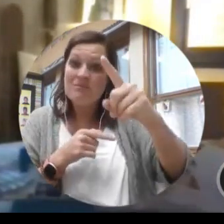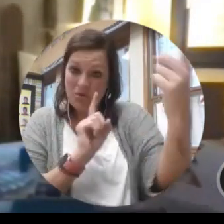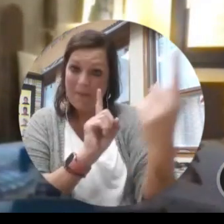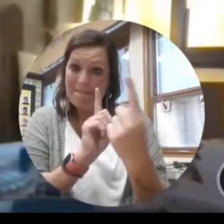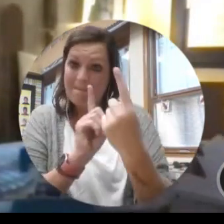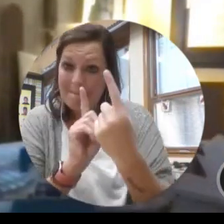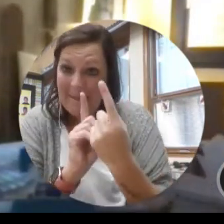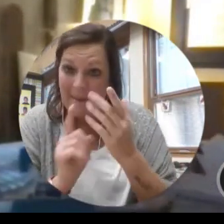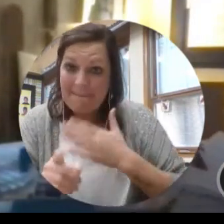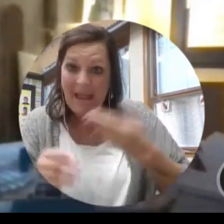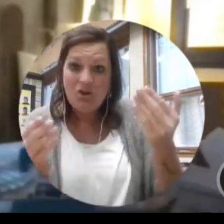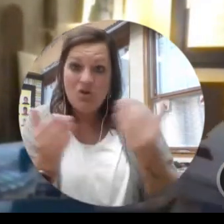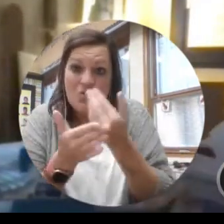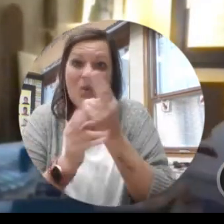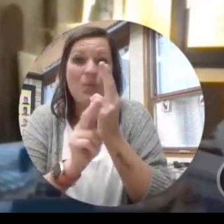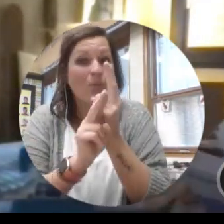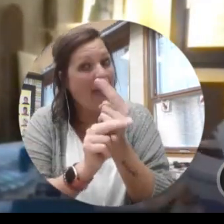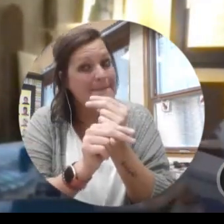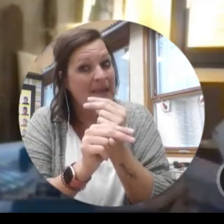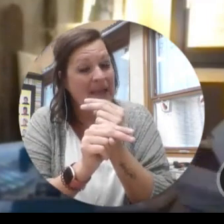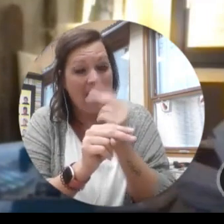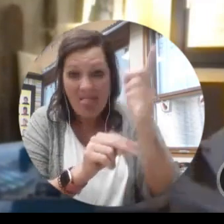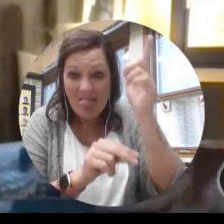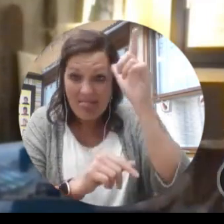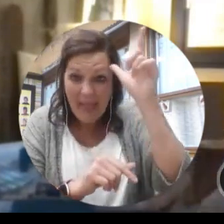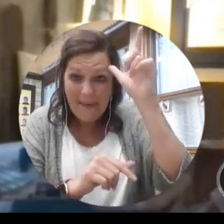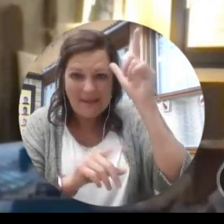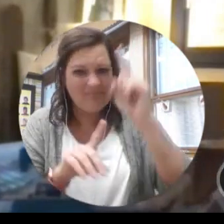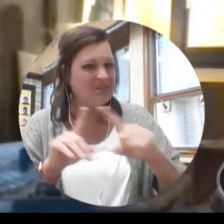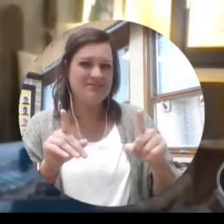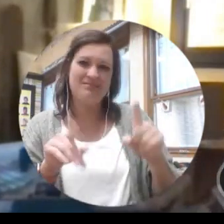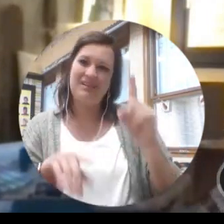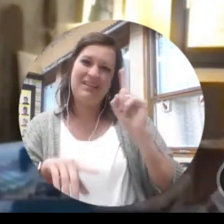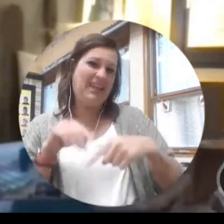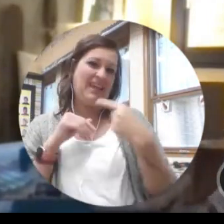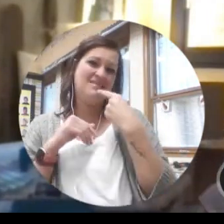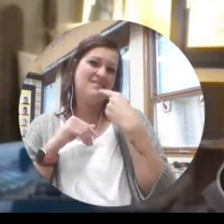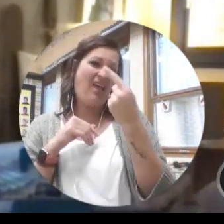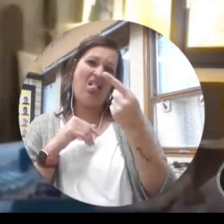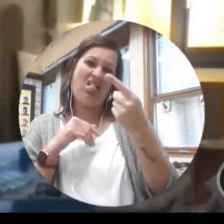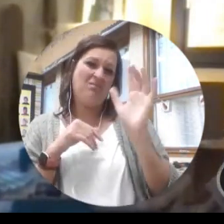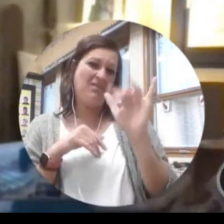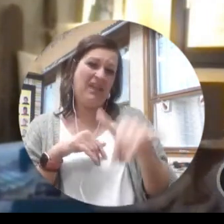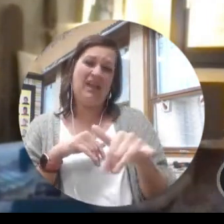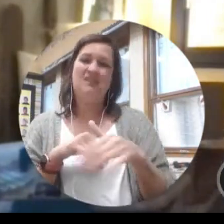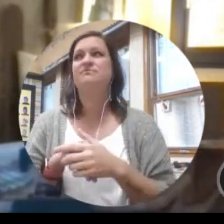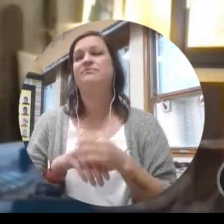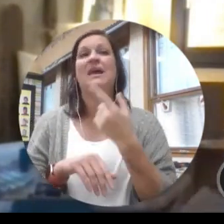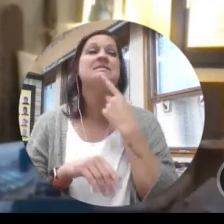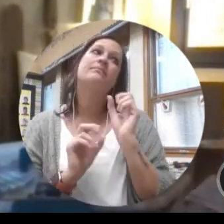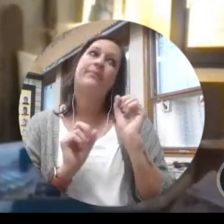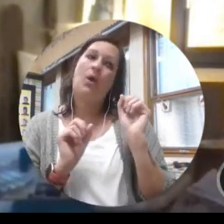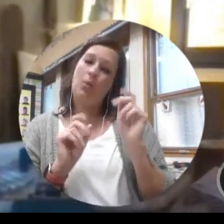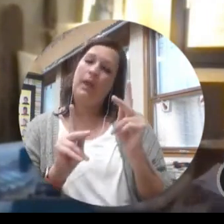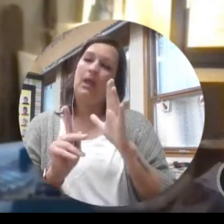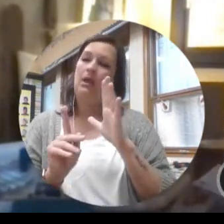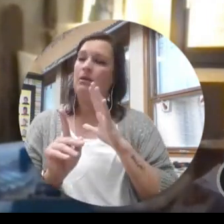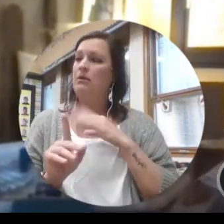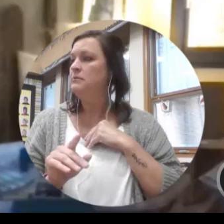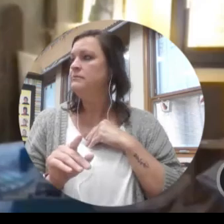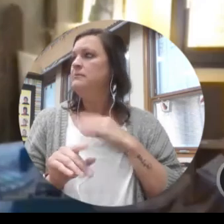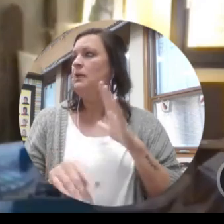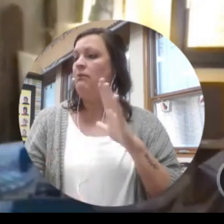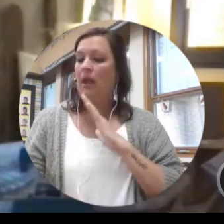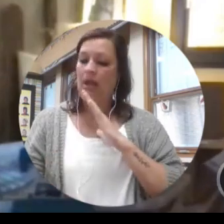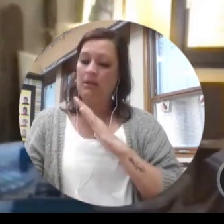tell that Leah and Iris were getting frustrated with me, though. "Okay," I said quietly. Miss Hutton clapped her hands to get our